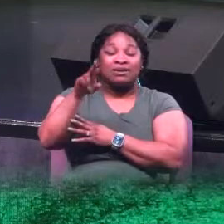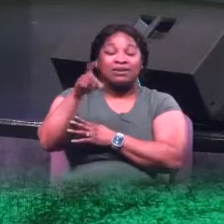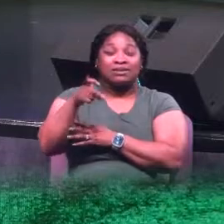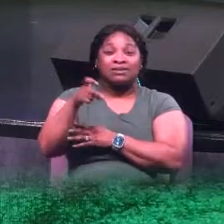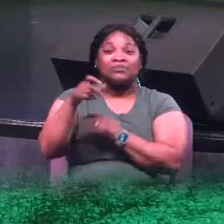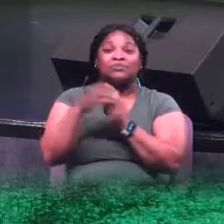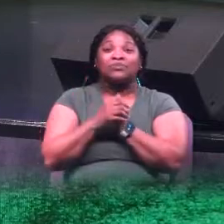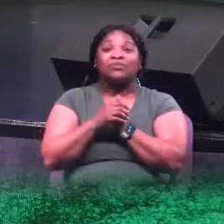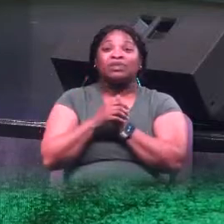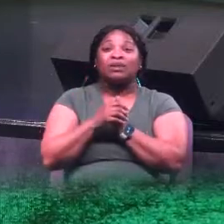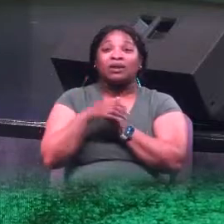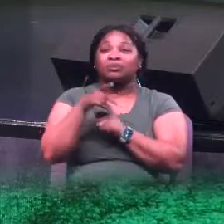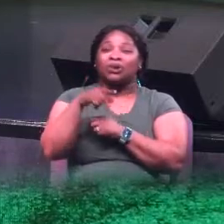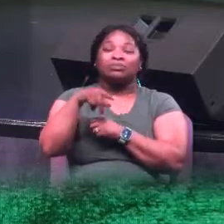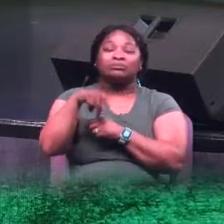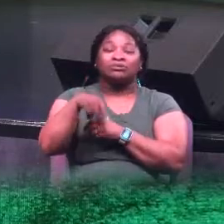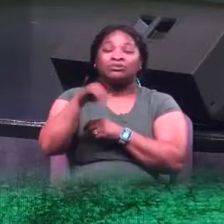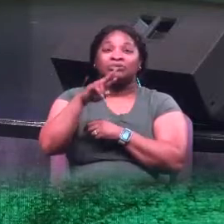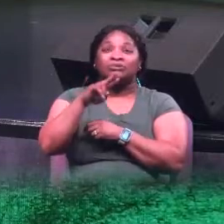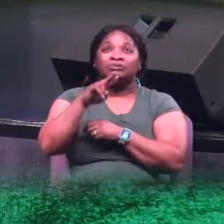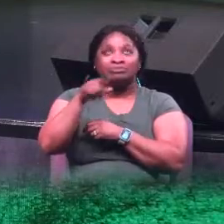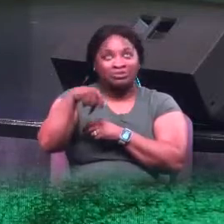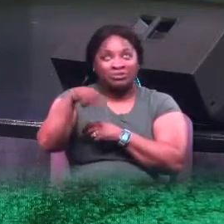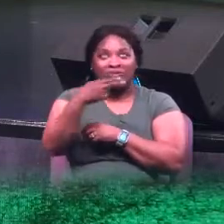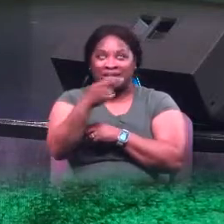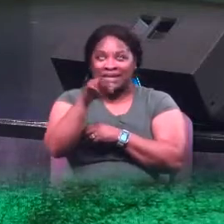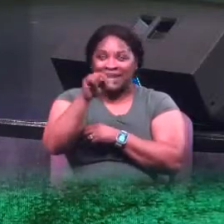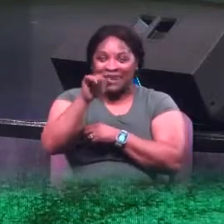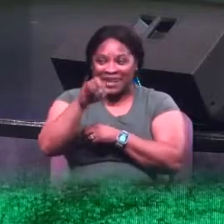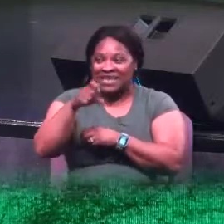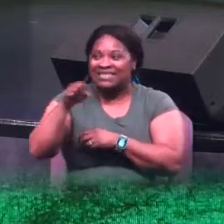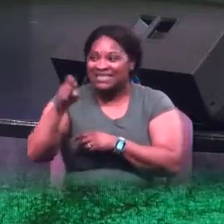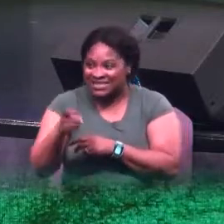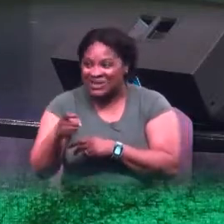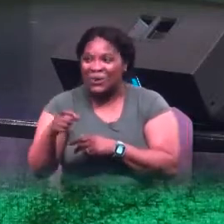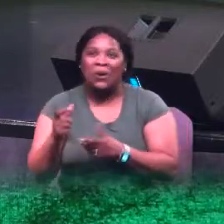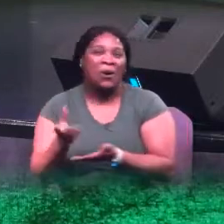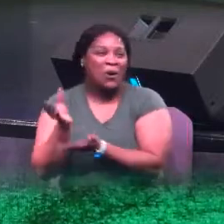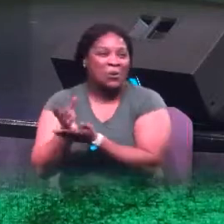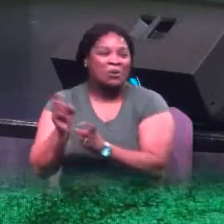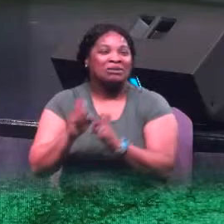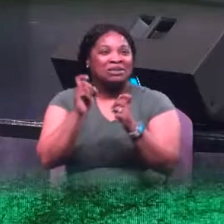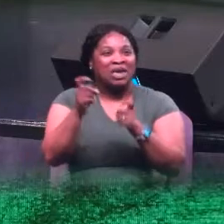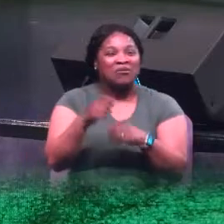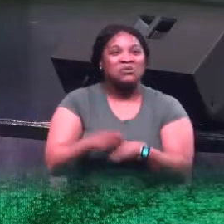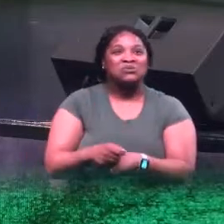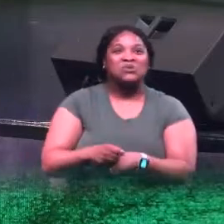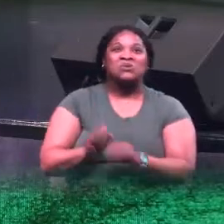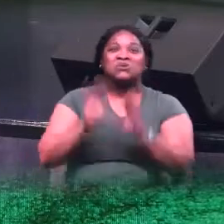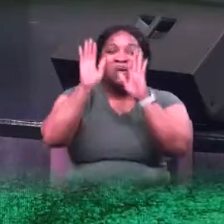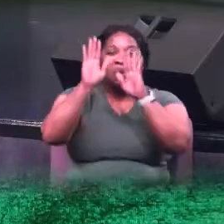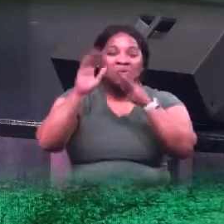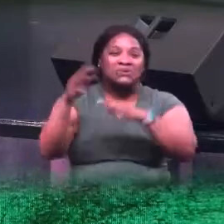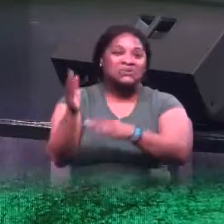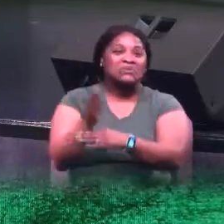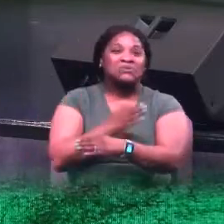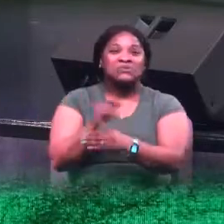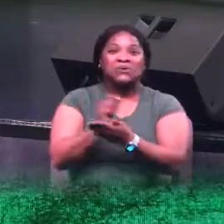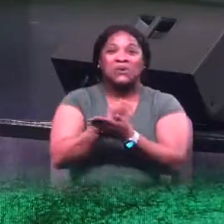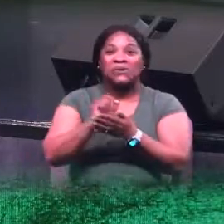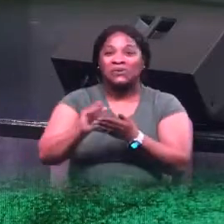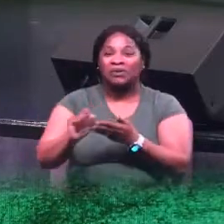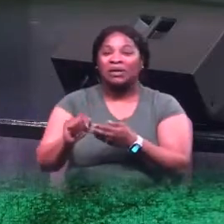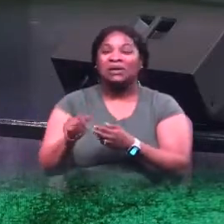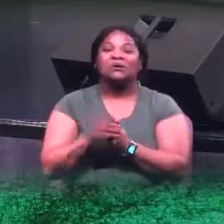the rising of Atlanta out of the ashes. And we gave that award to this great songwriter, this great